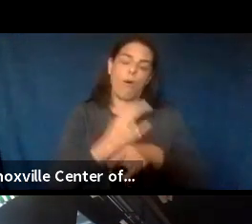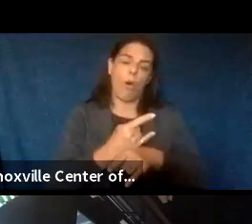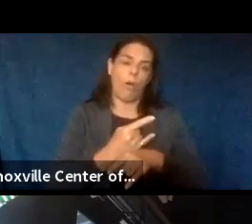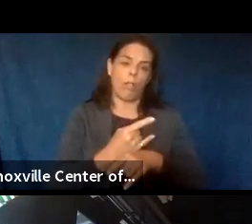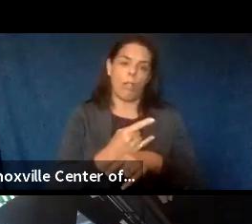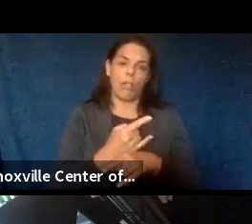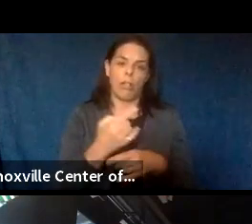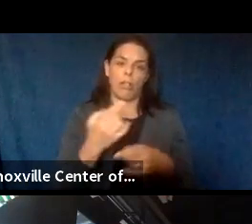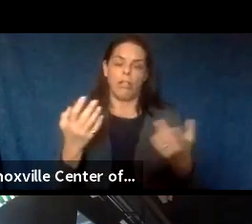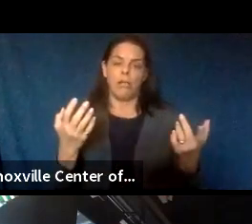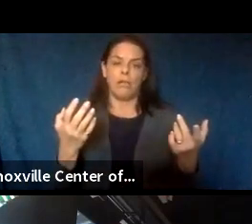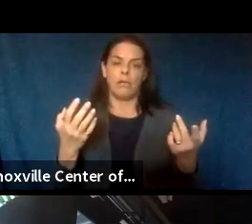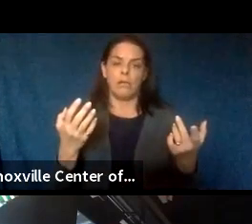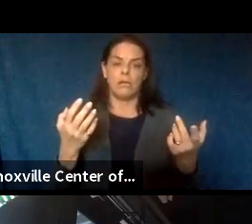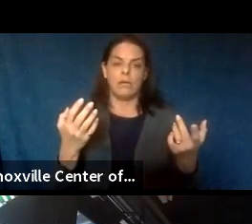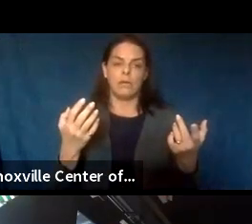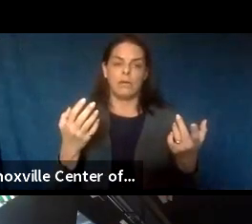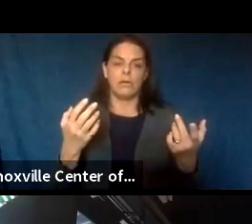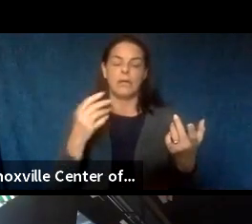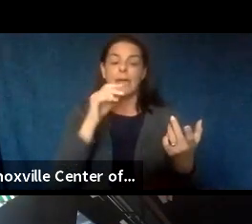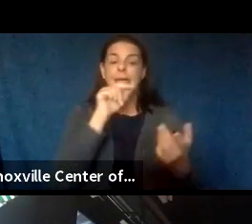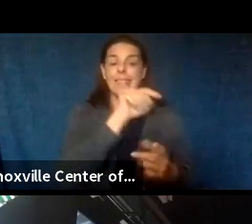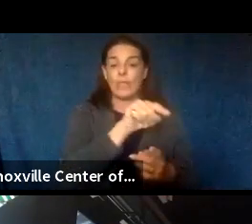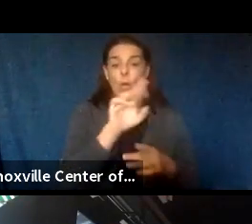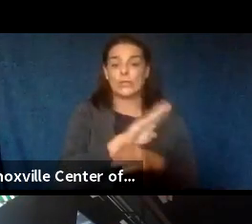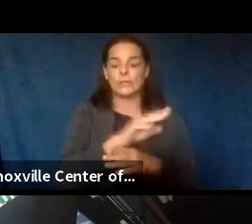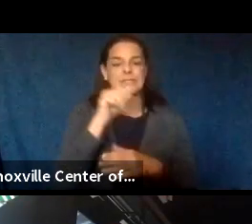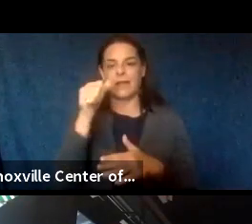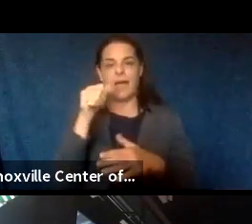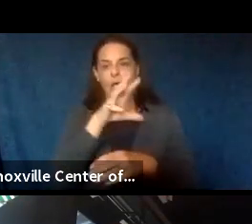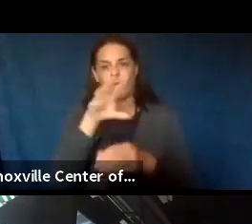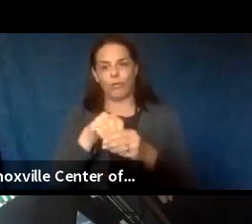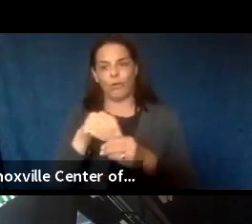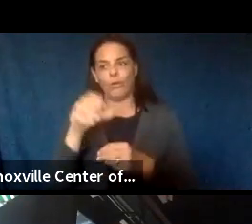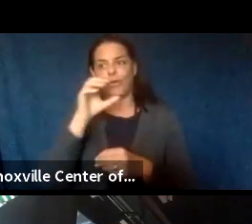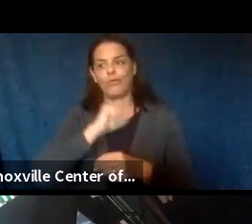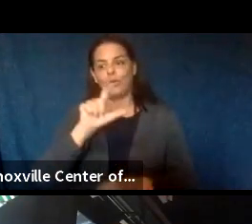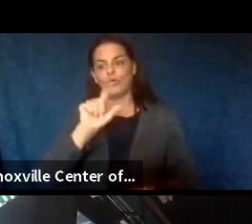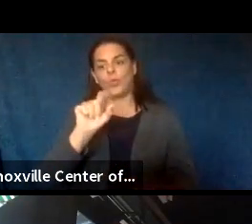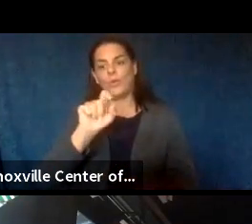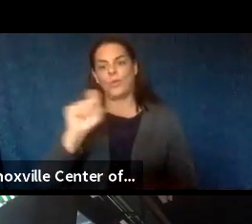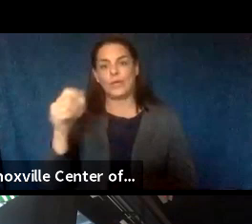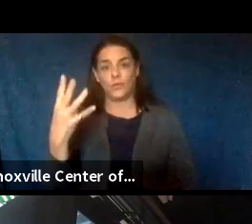no, they were not included under the previous